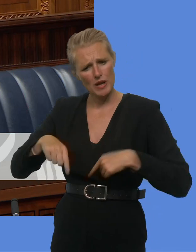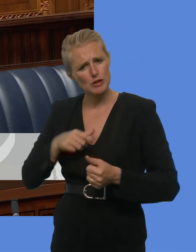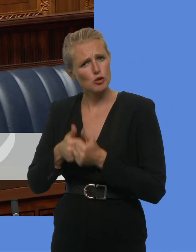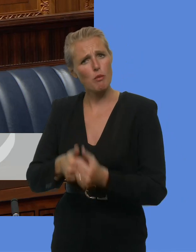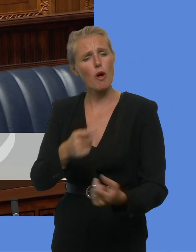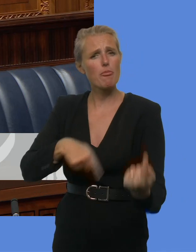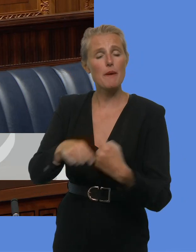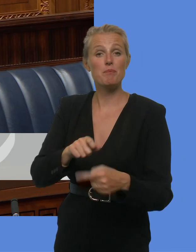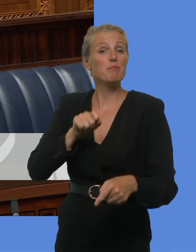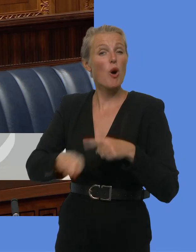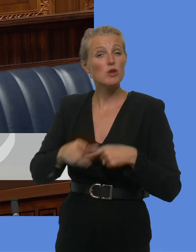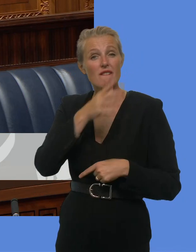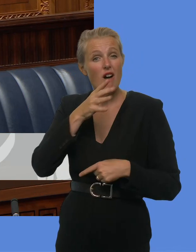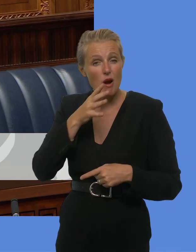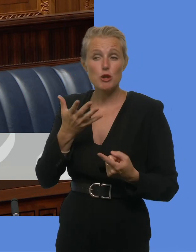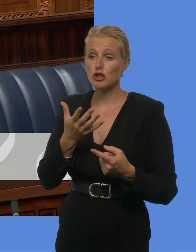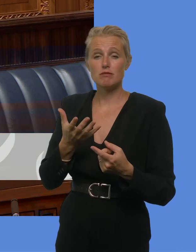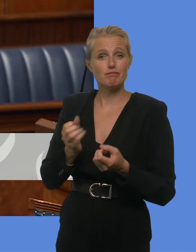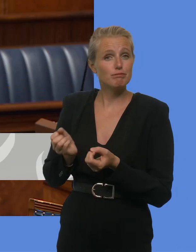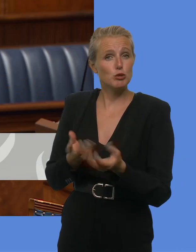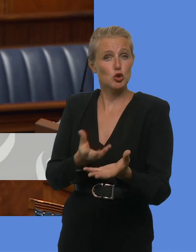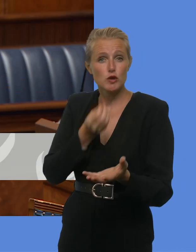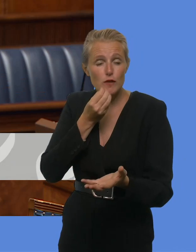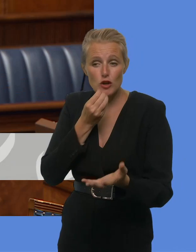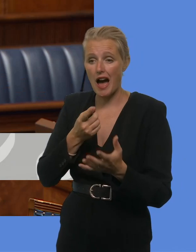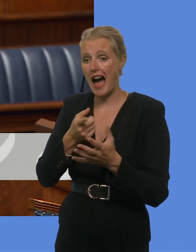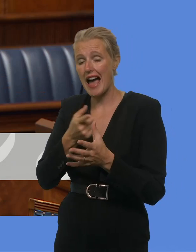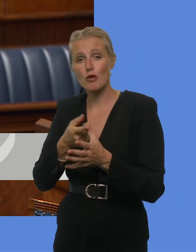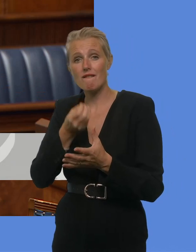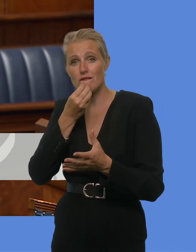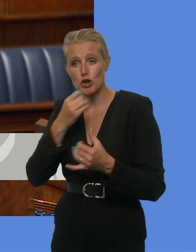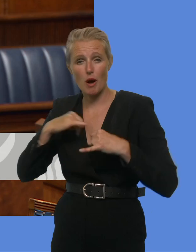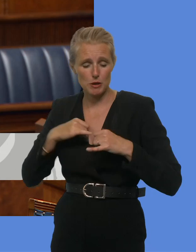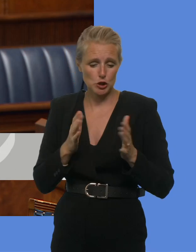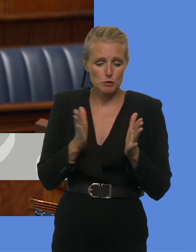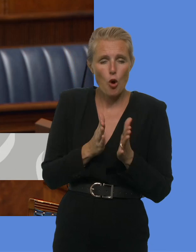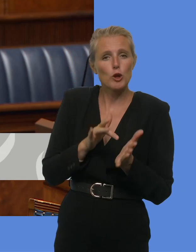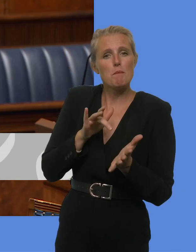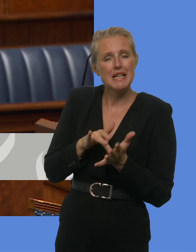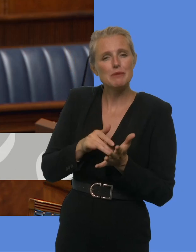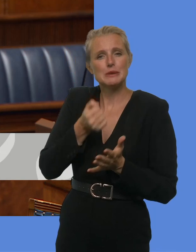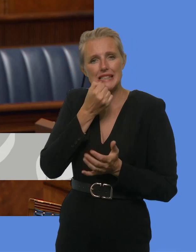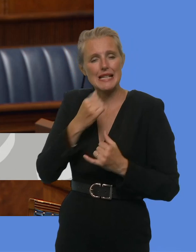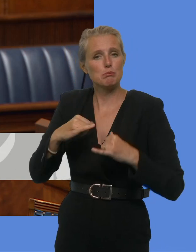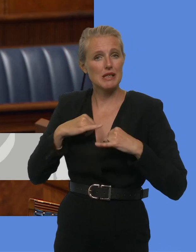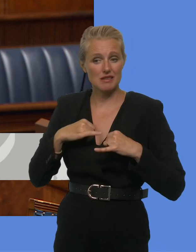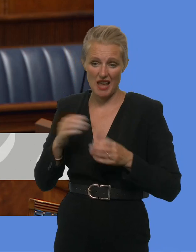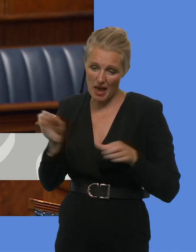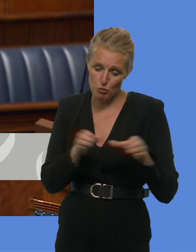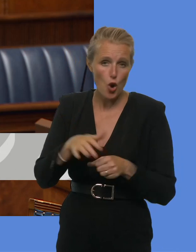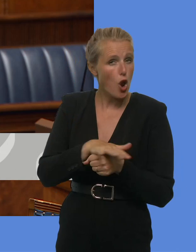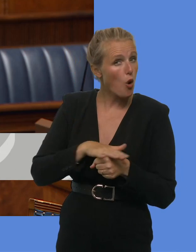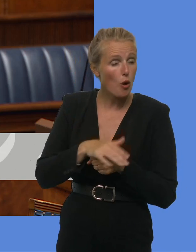vast majority of our farmers and our producers and our agri-food companies are small to medium-sized businesses, employing local